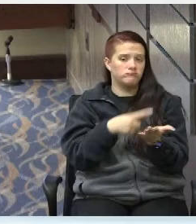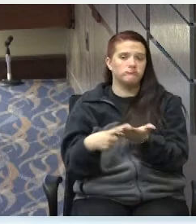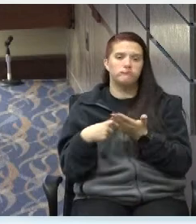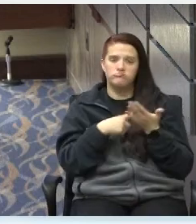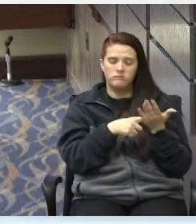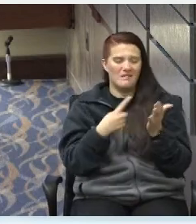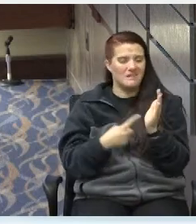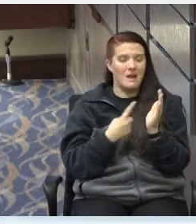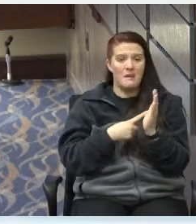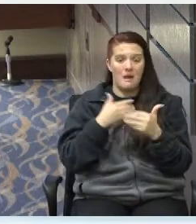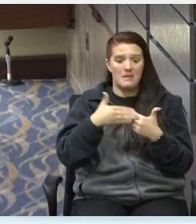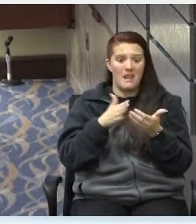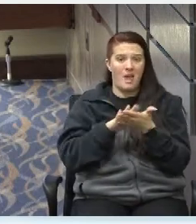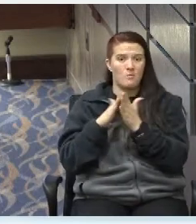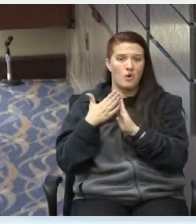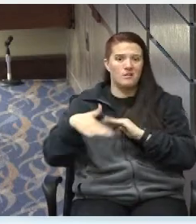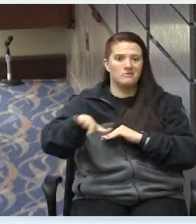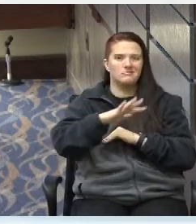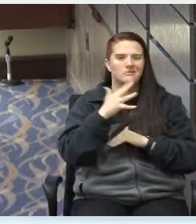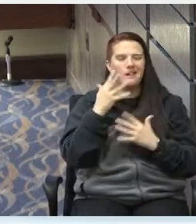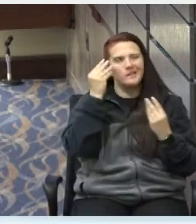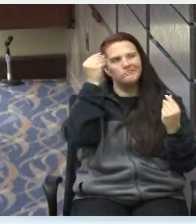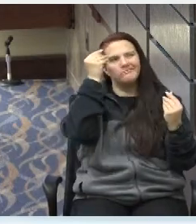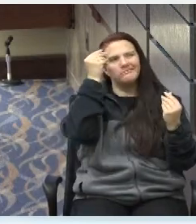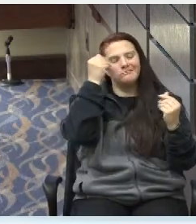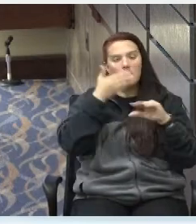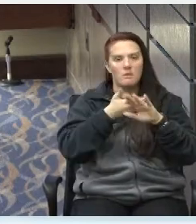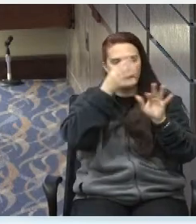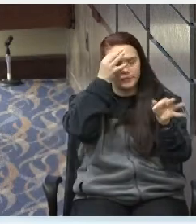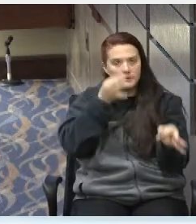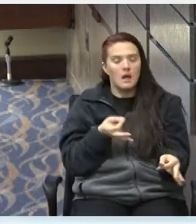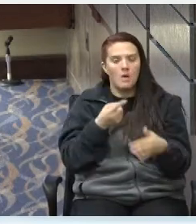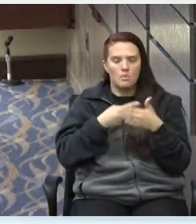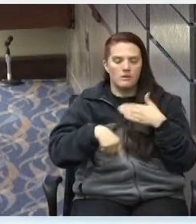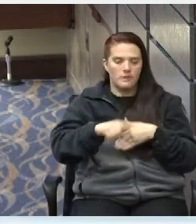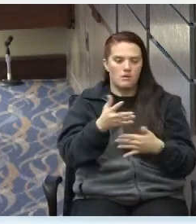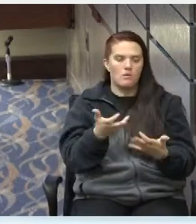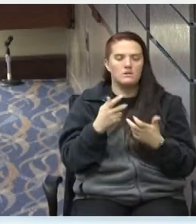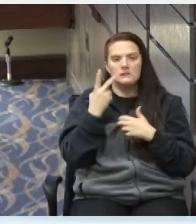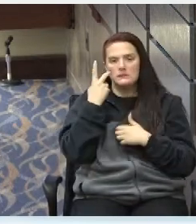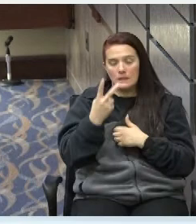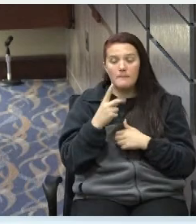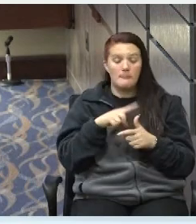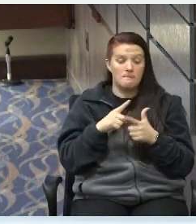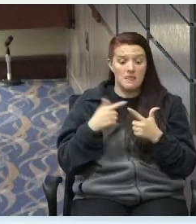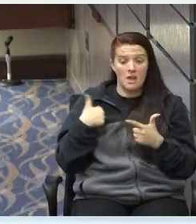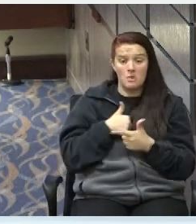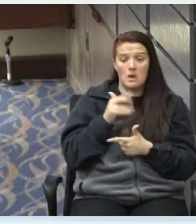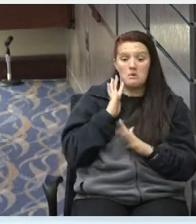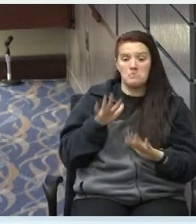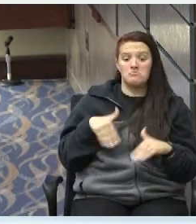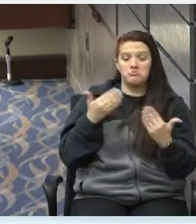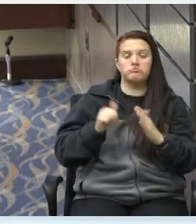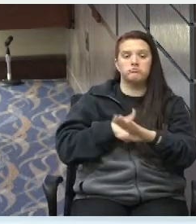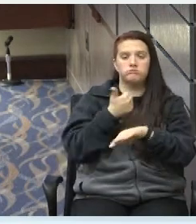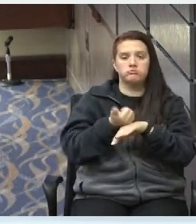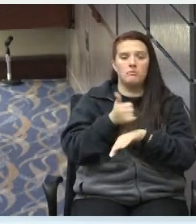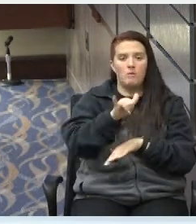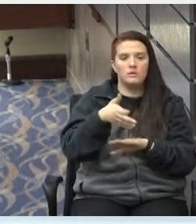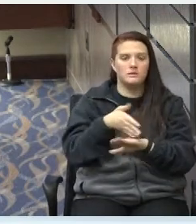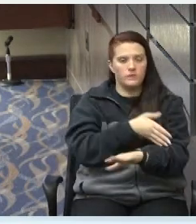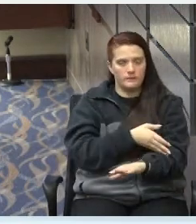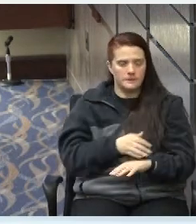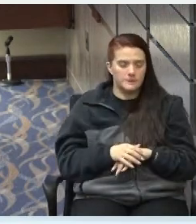the neighborhood has to sort of think about it before they decide what they'd like to see. And then we move ahead and we implement those improvements.